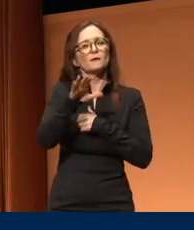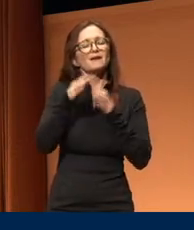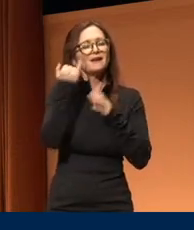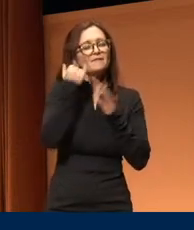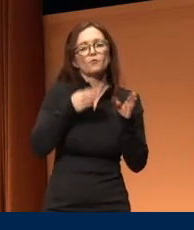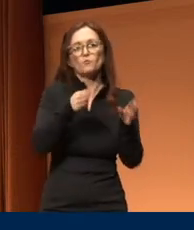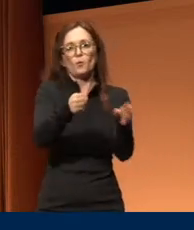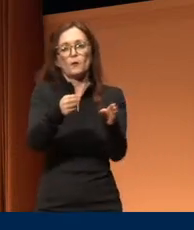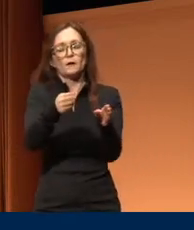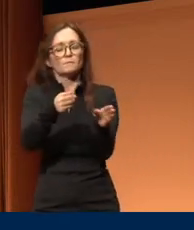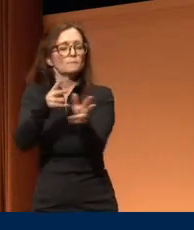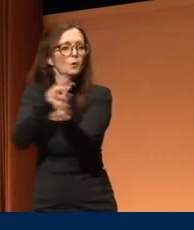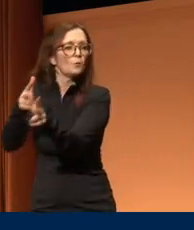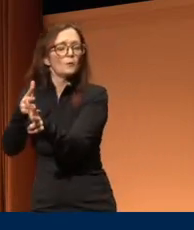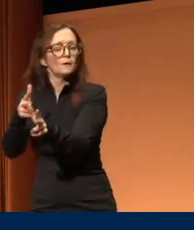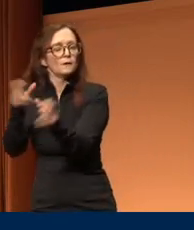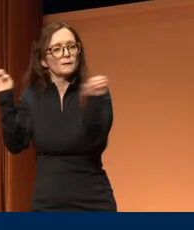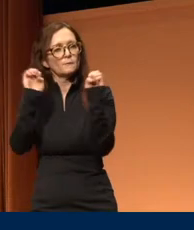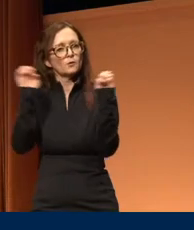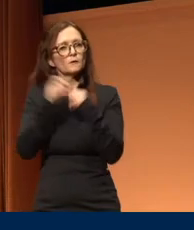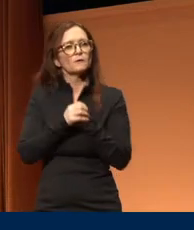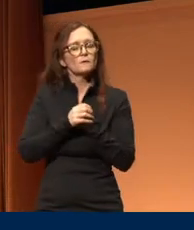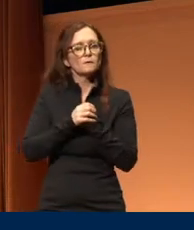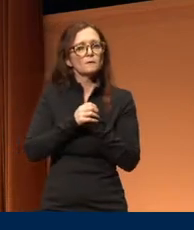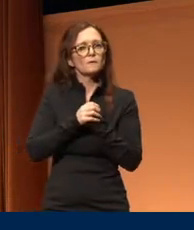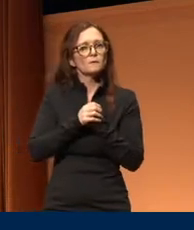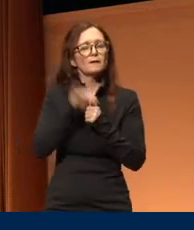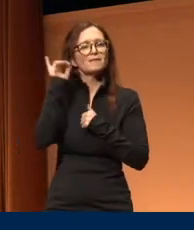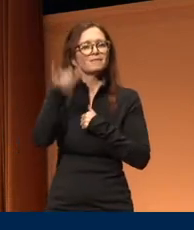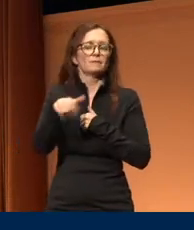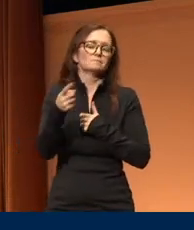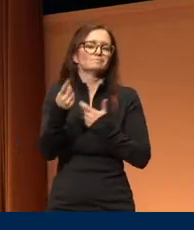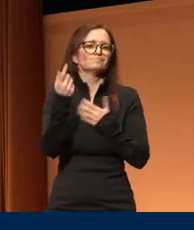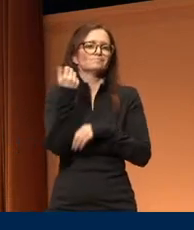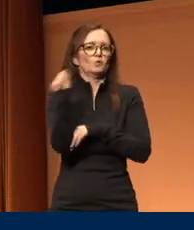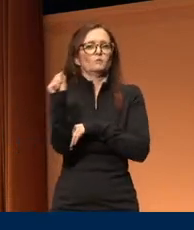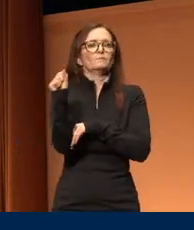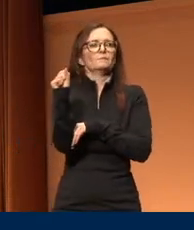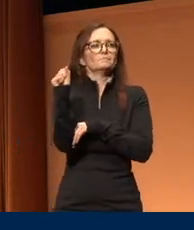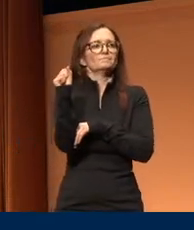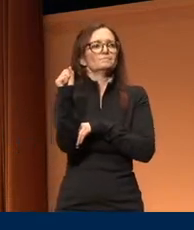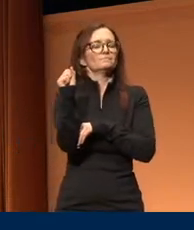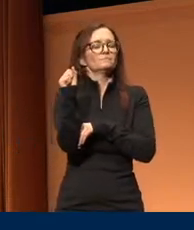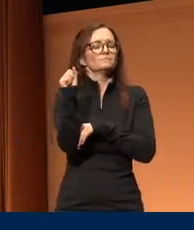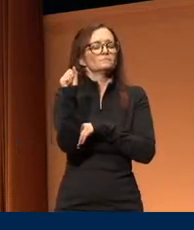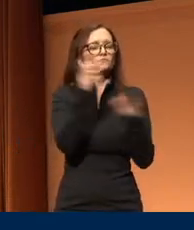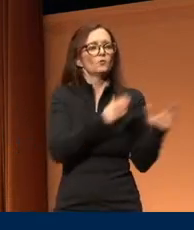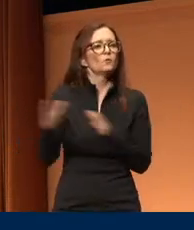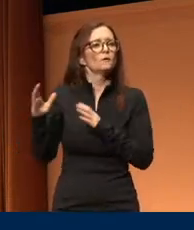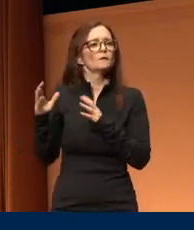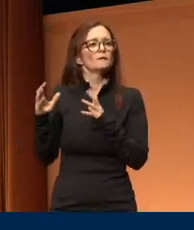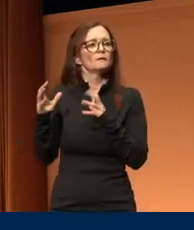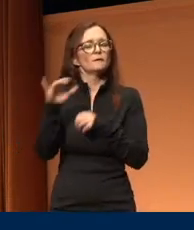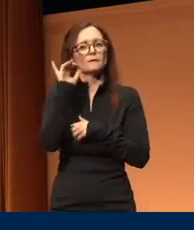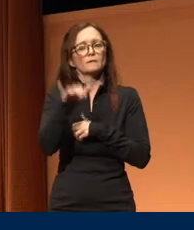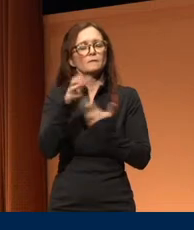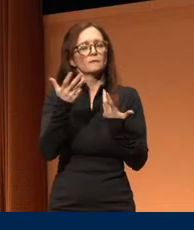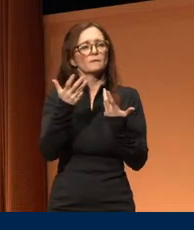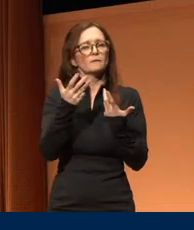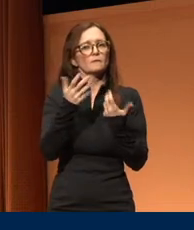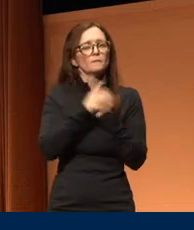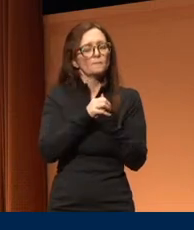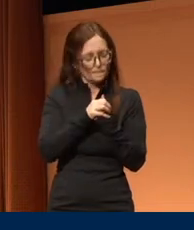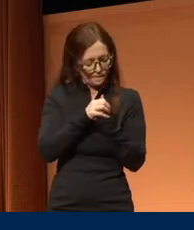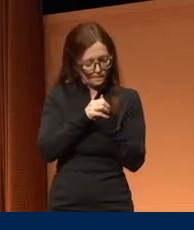emergency. Hence the name given to the movement, the Yellow Vest Movement. As the protest and violence